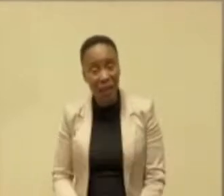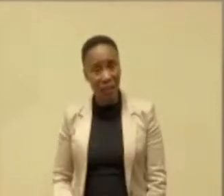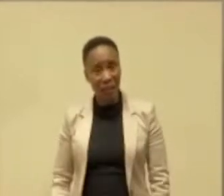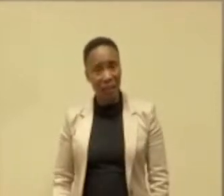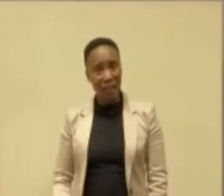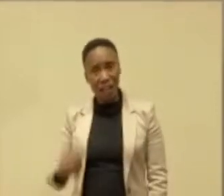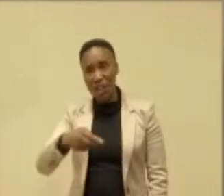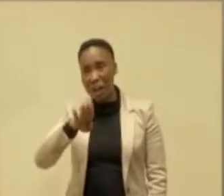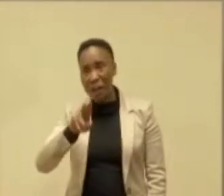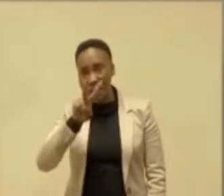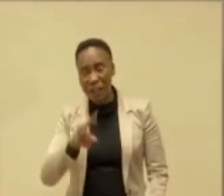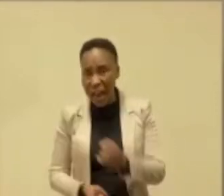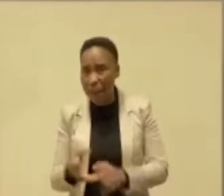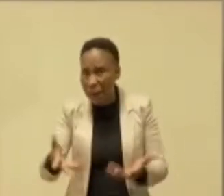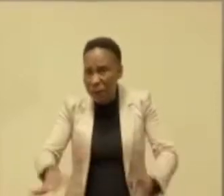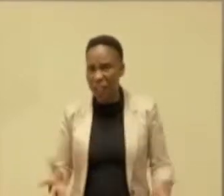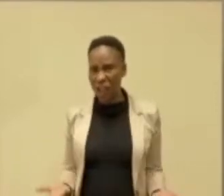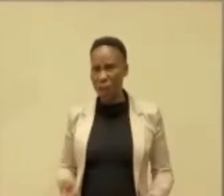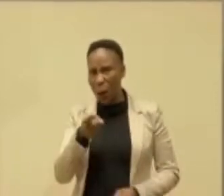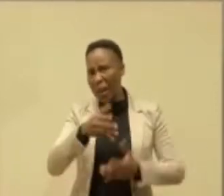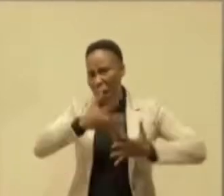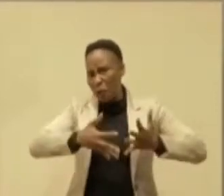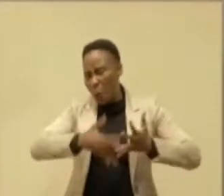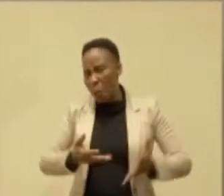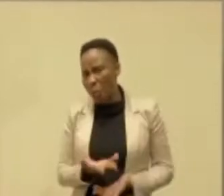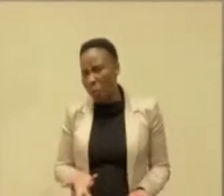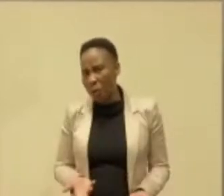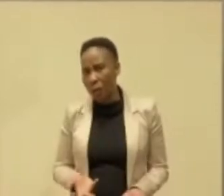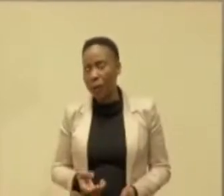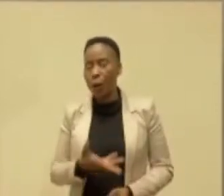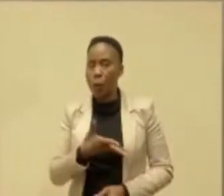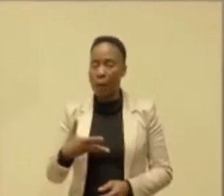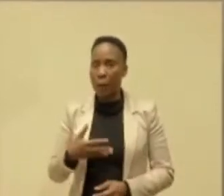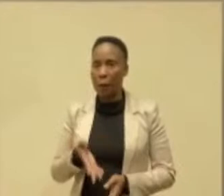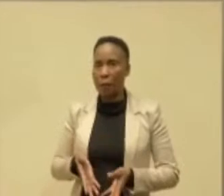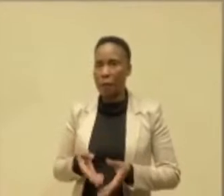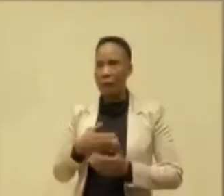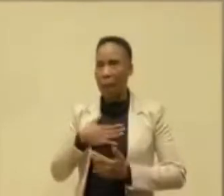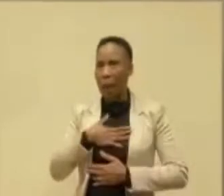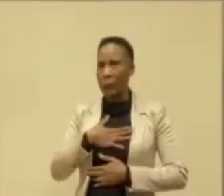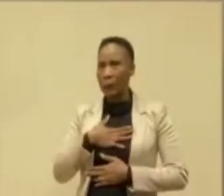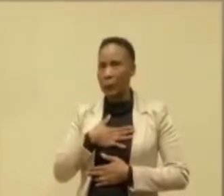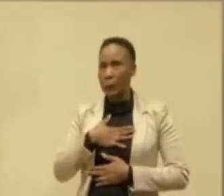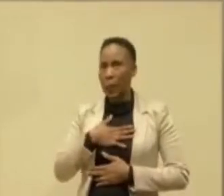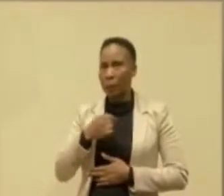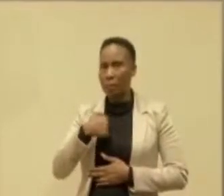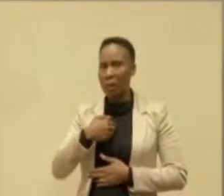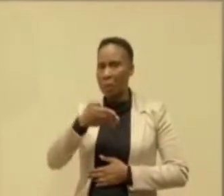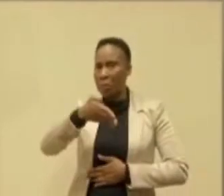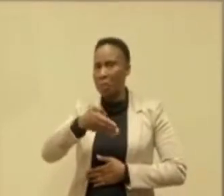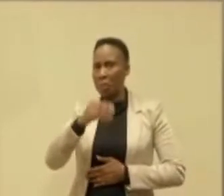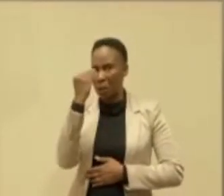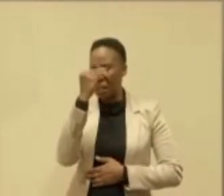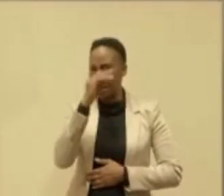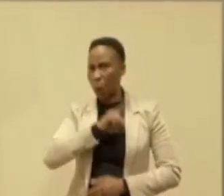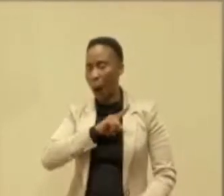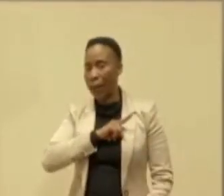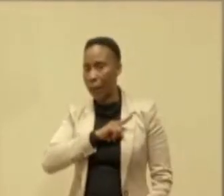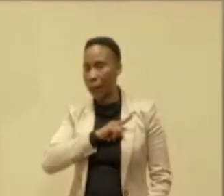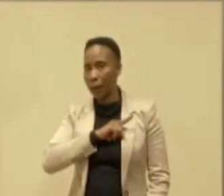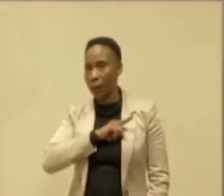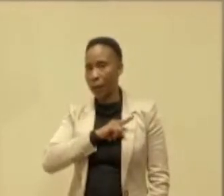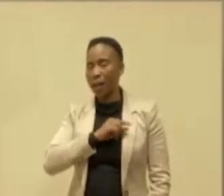violence and referencing and bombay before later by picture why should i because i know when i get